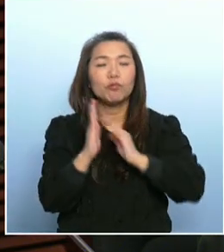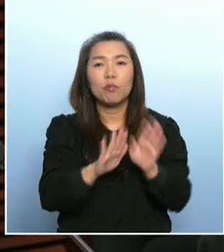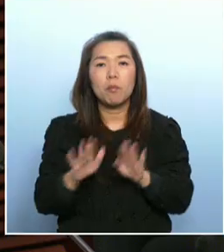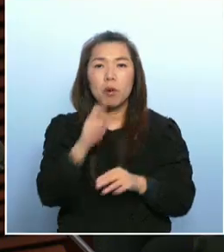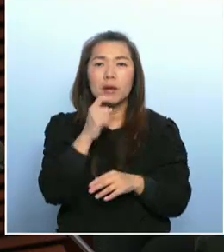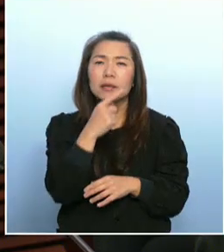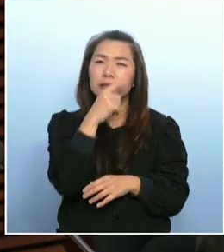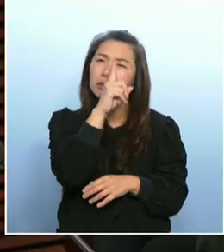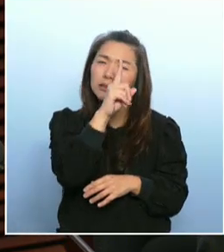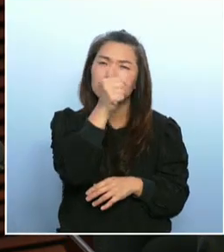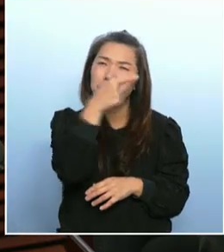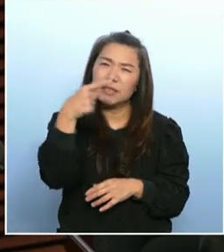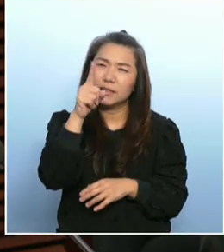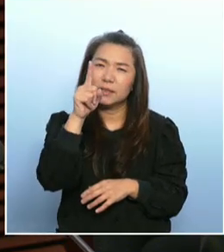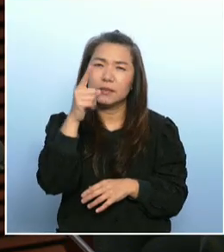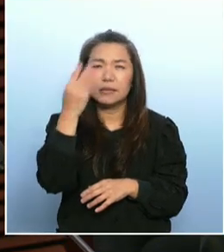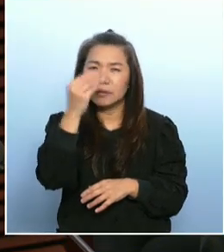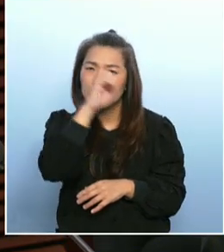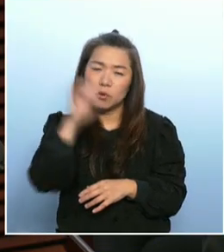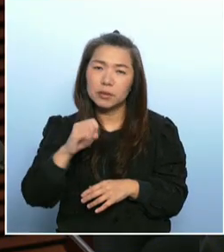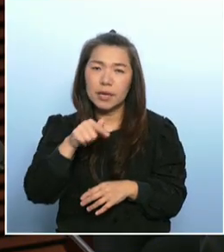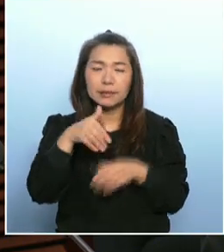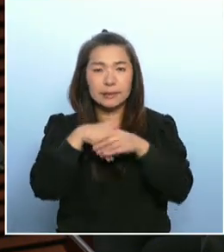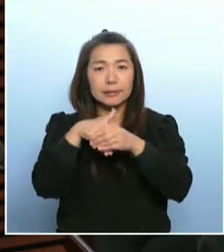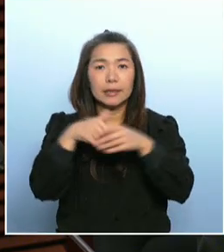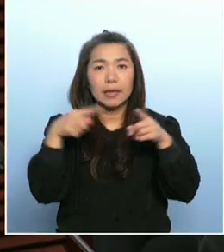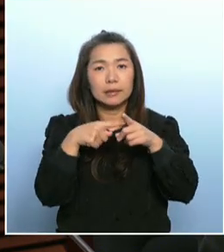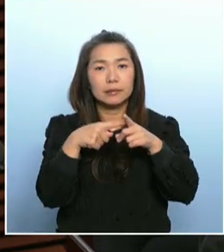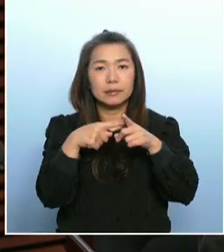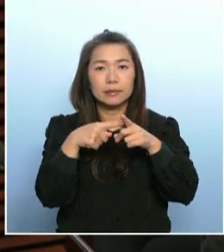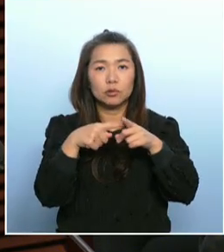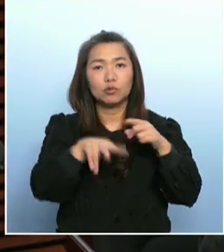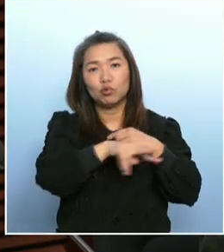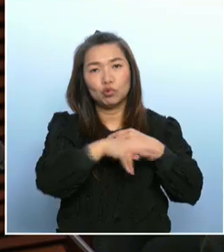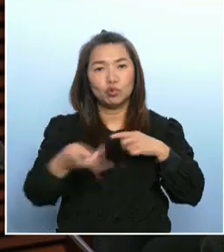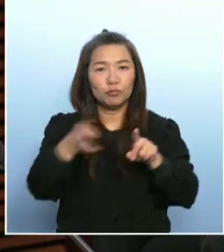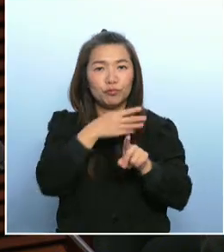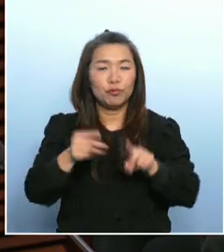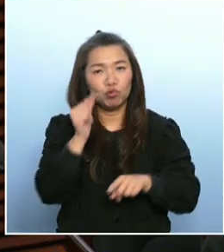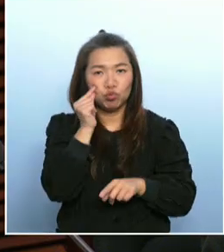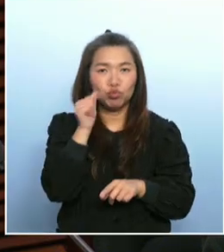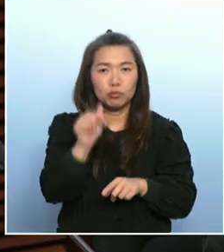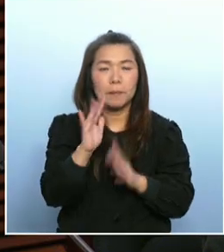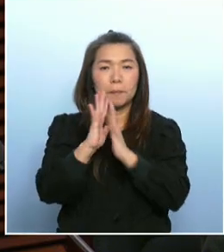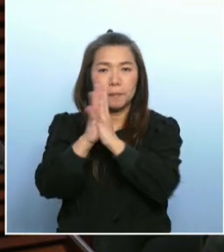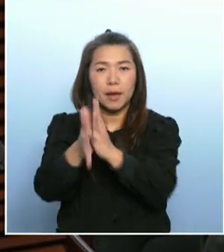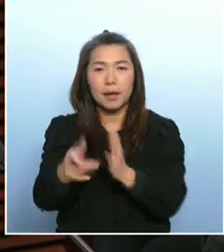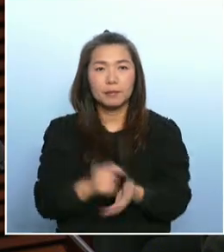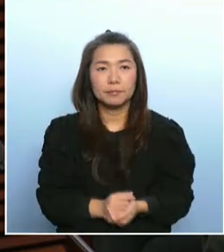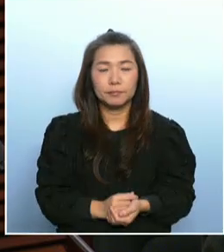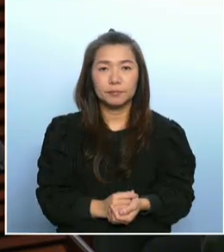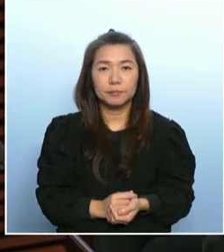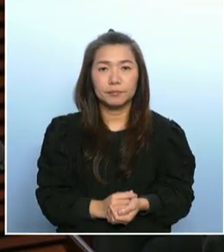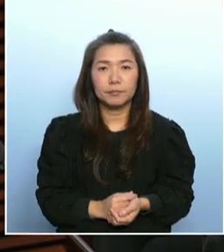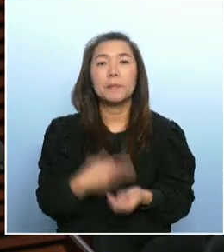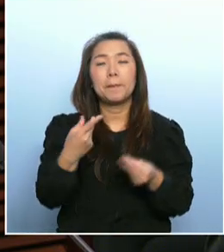After implementing such arrangement, we see that some 10% to 40% of applicants